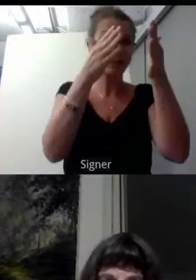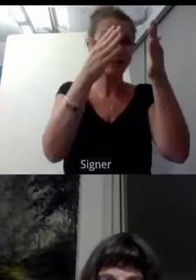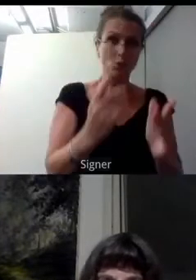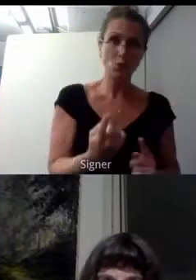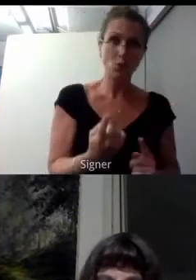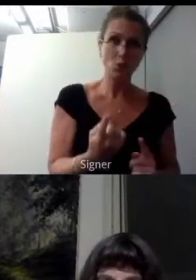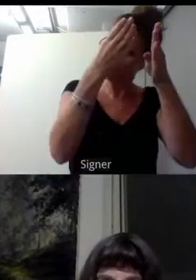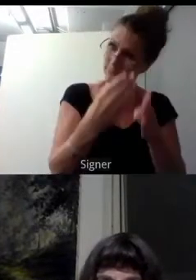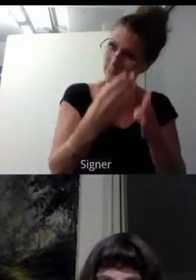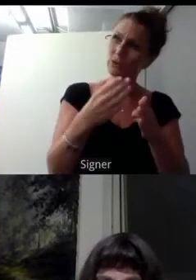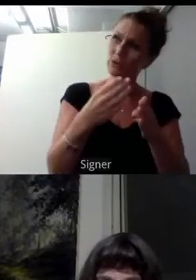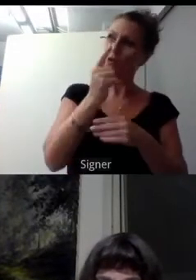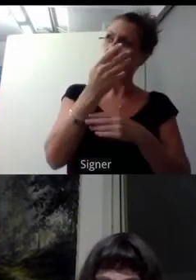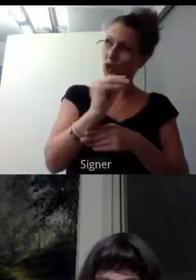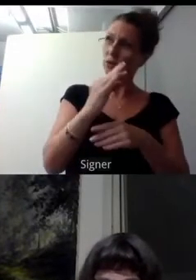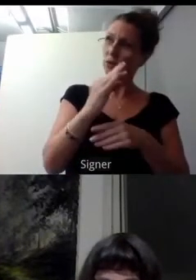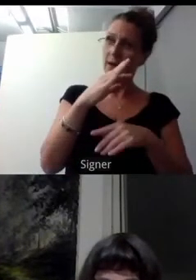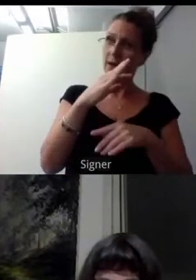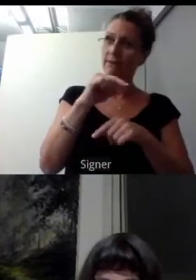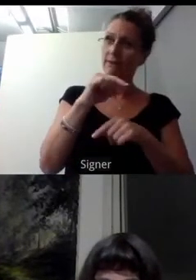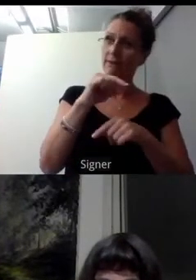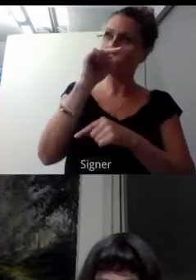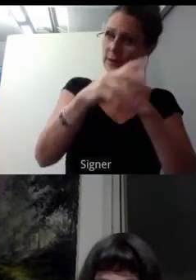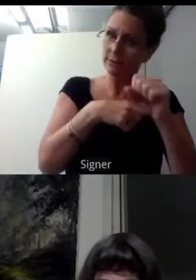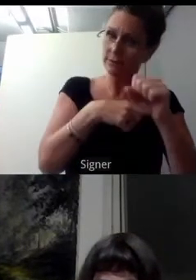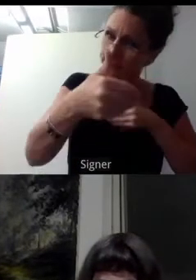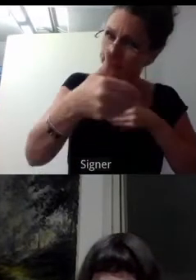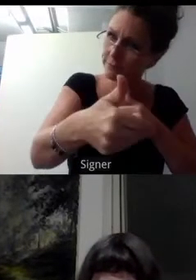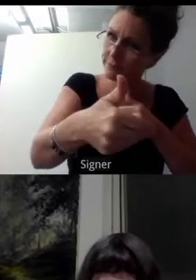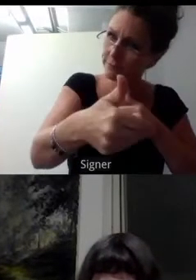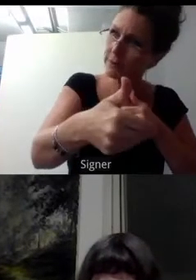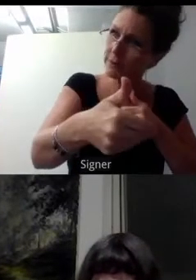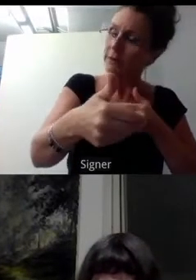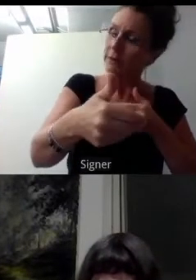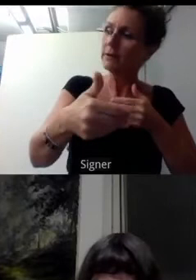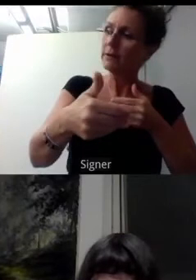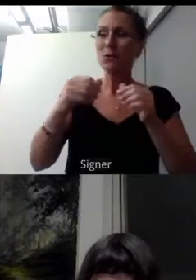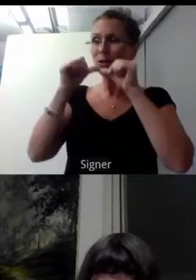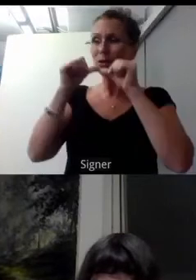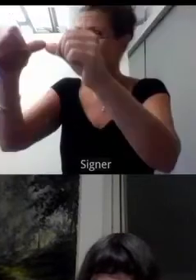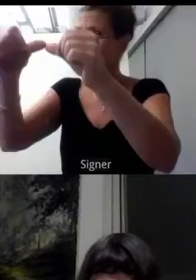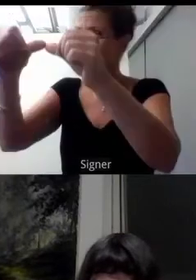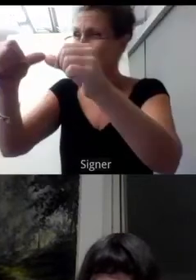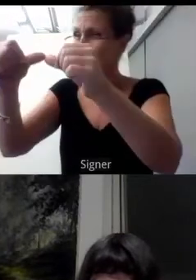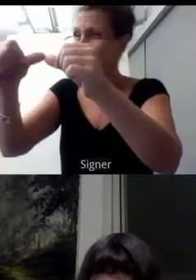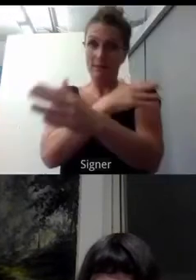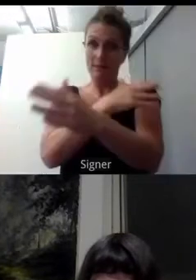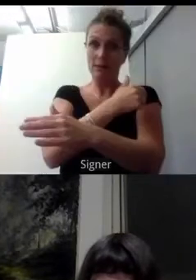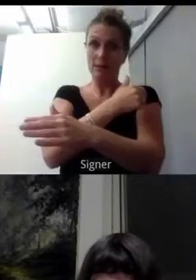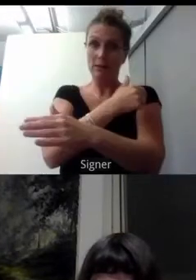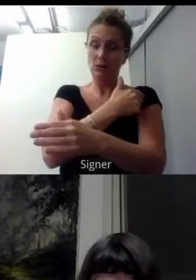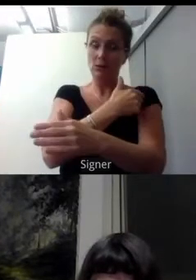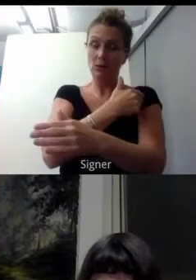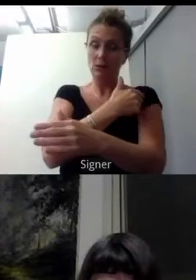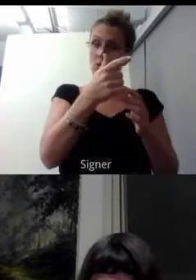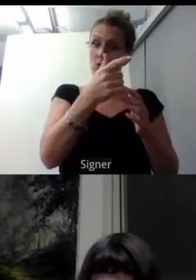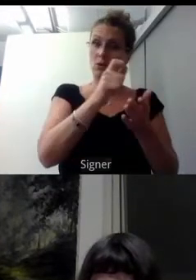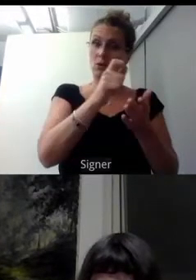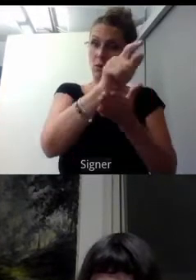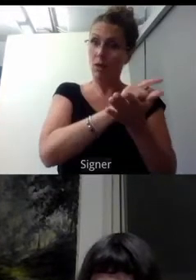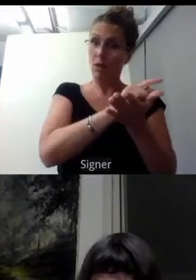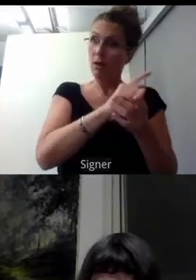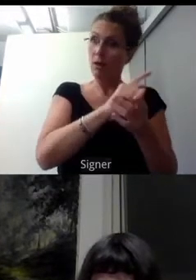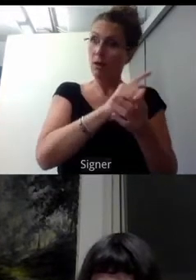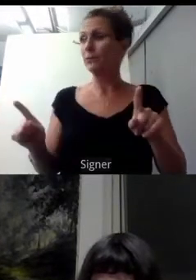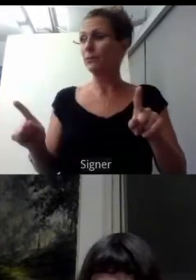had Jennifer Howard, who's talked to us from Manitoba, who wrote a law, and now there's a different party in power who voted for it and